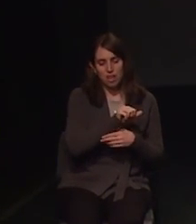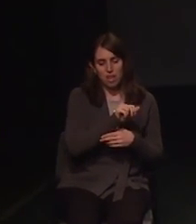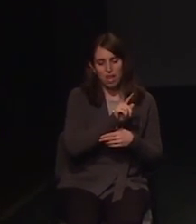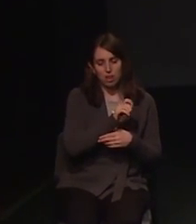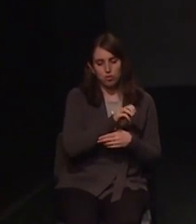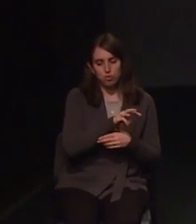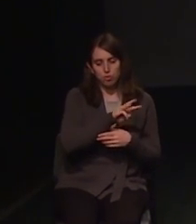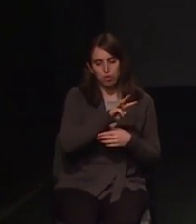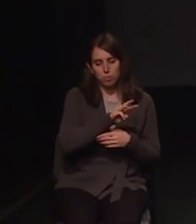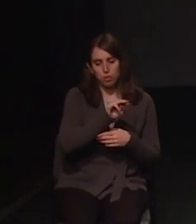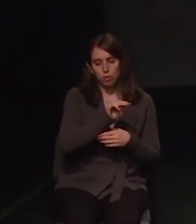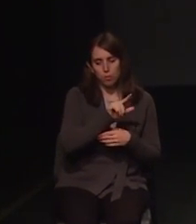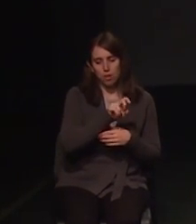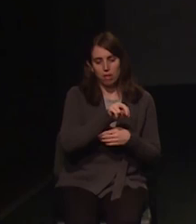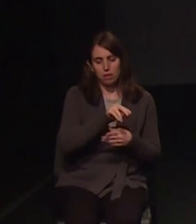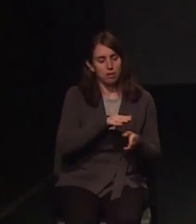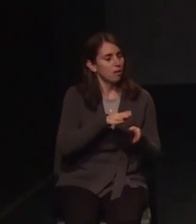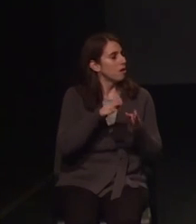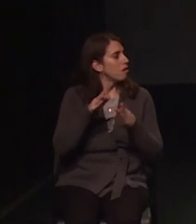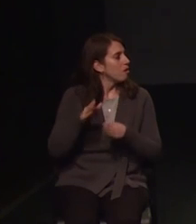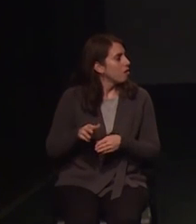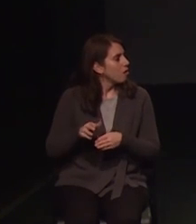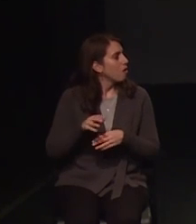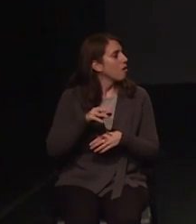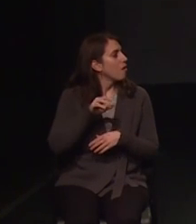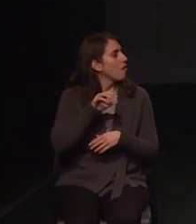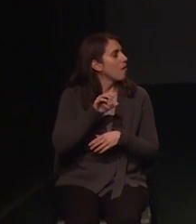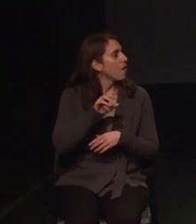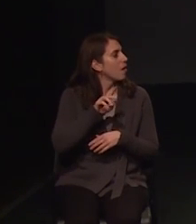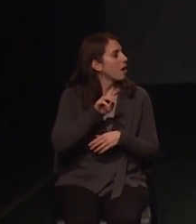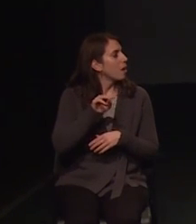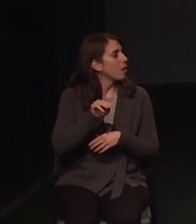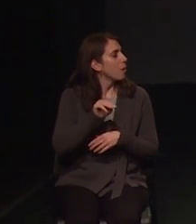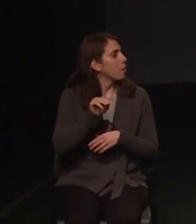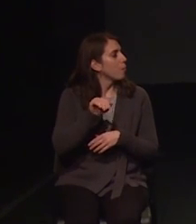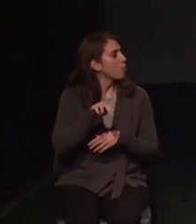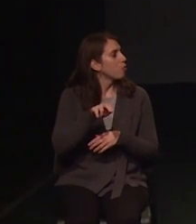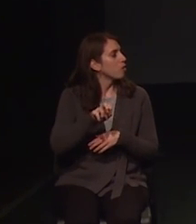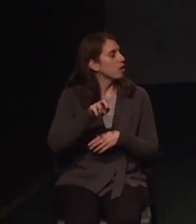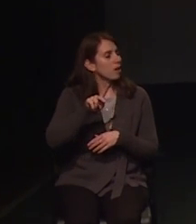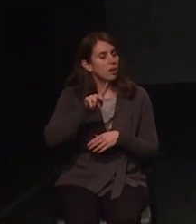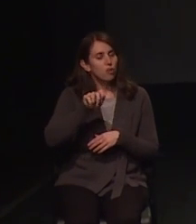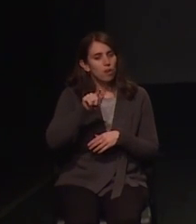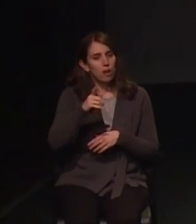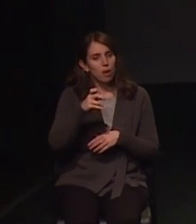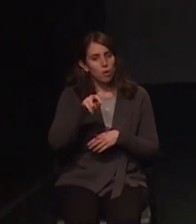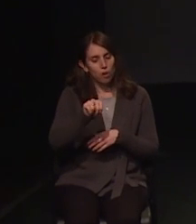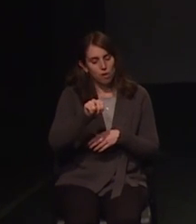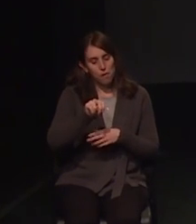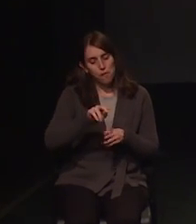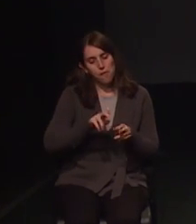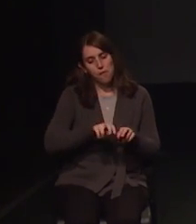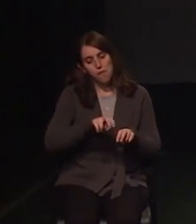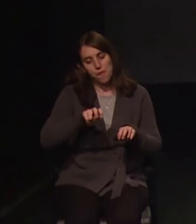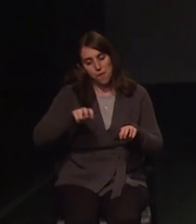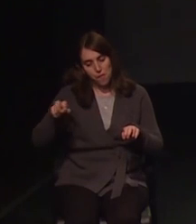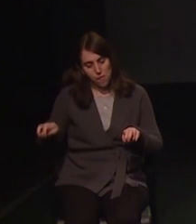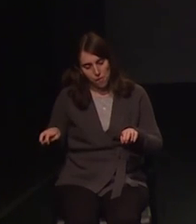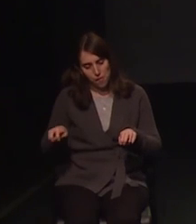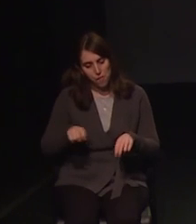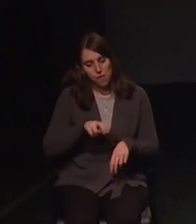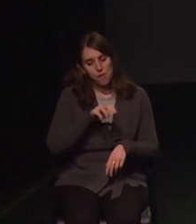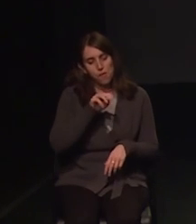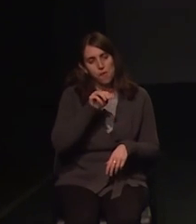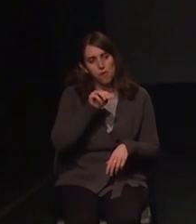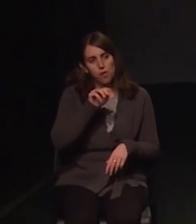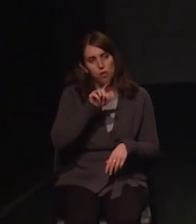have Hoong Lee Krakauer, the Executive Director for Queens Council on the Arts. To her right, I have Maurine